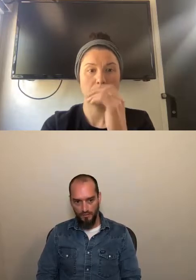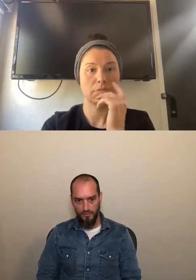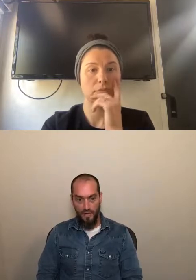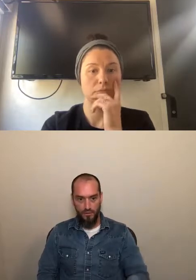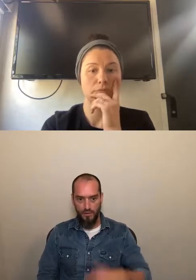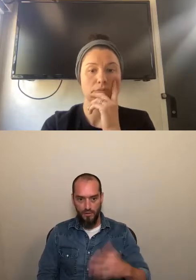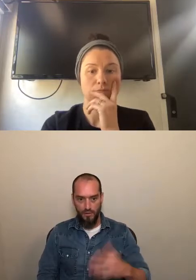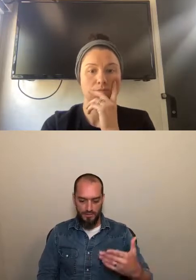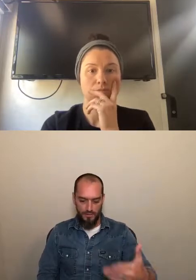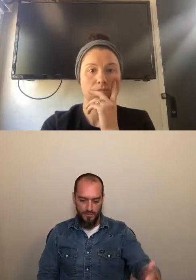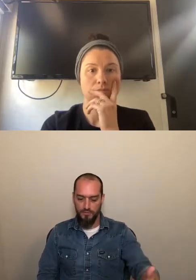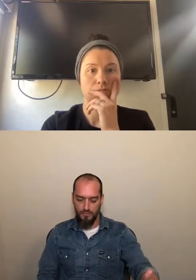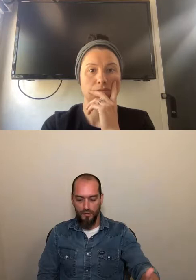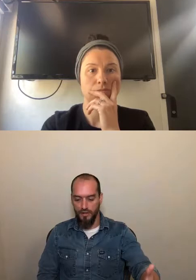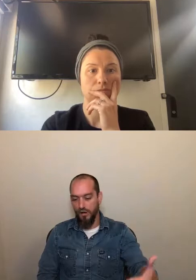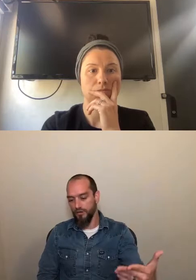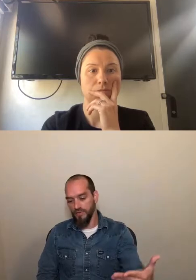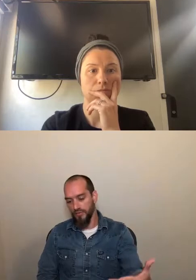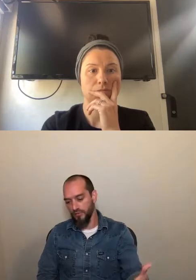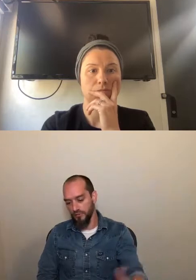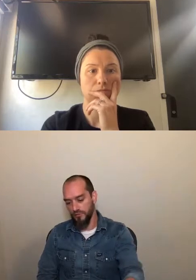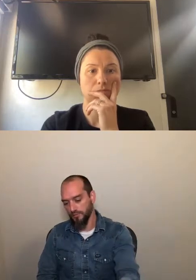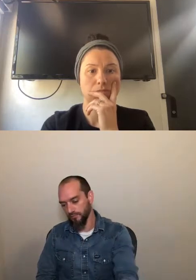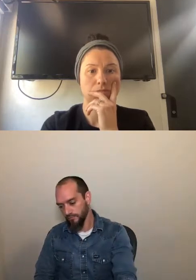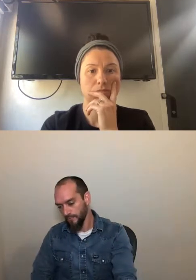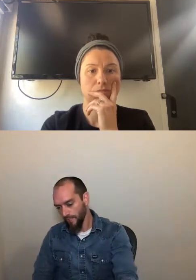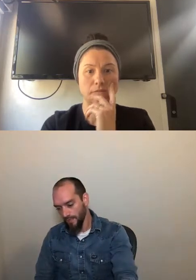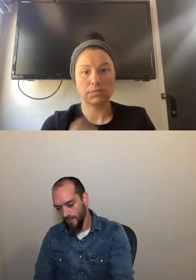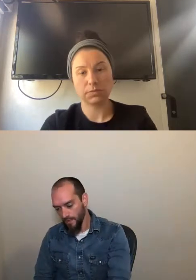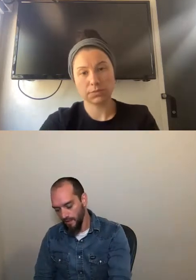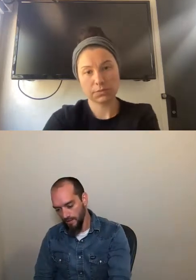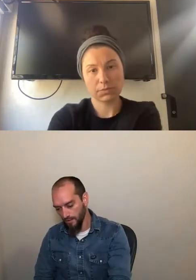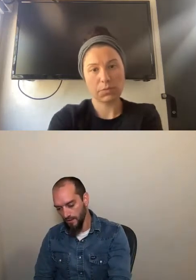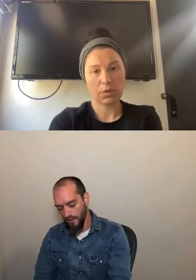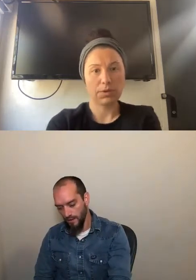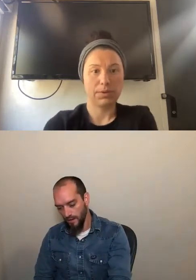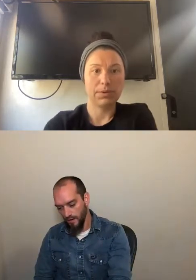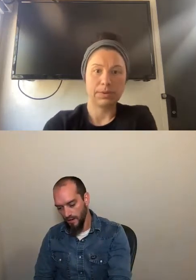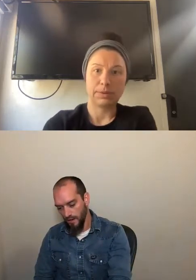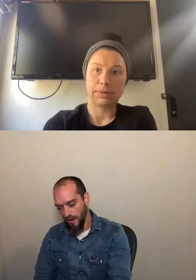definitely. Now, let's say this, Hurricane Harvey that hit Houston.